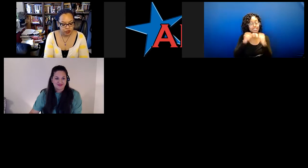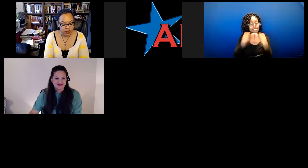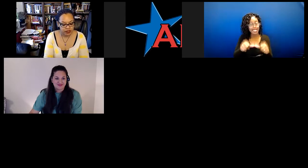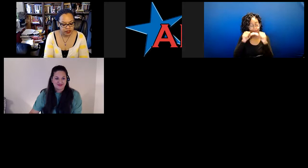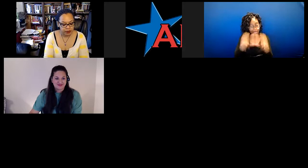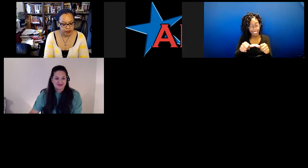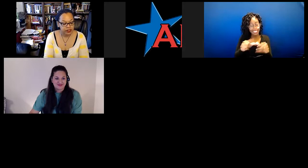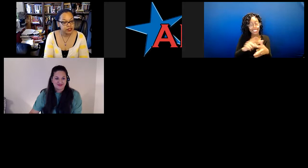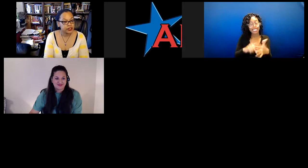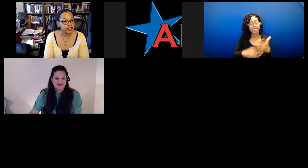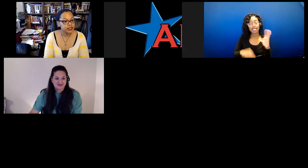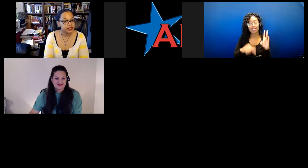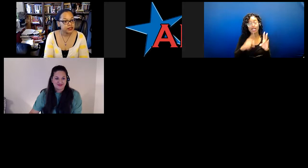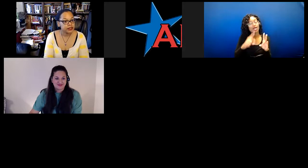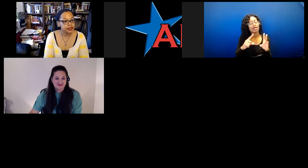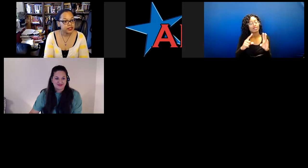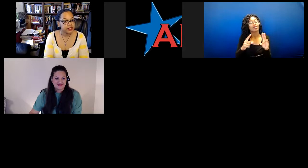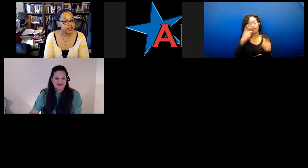to cross-disability solidarity,